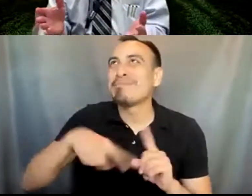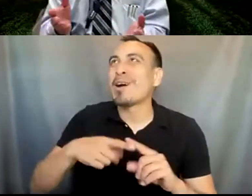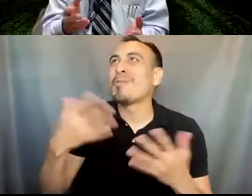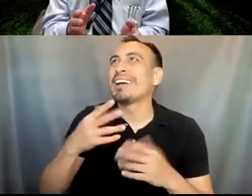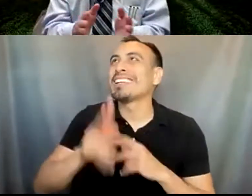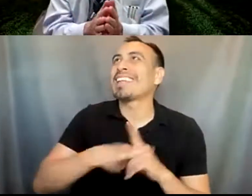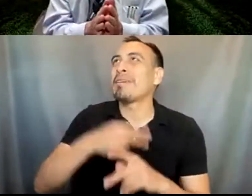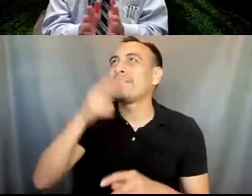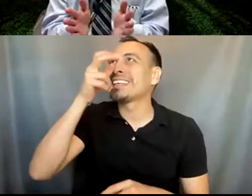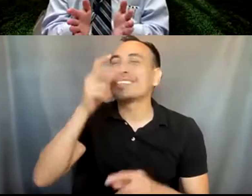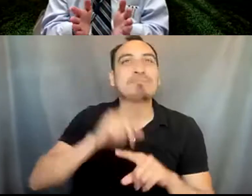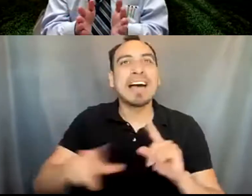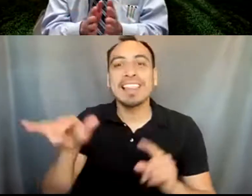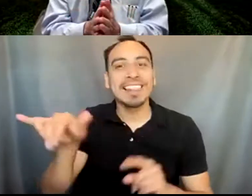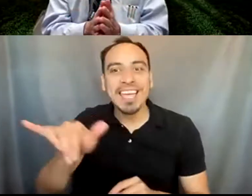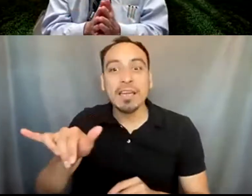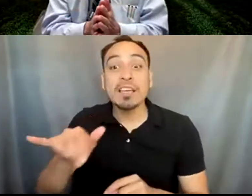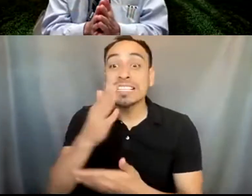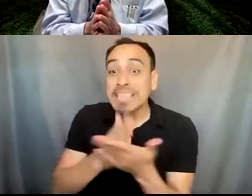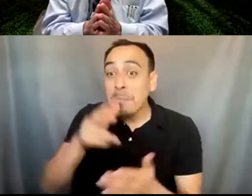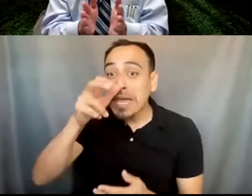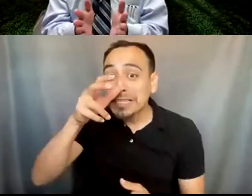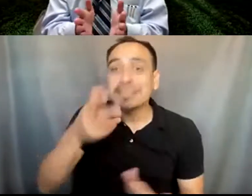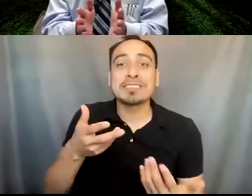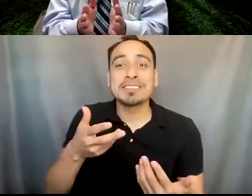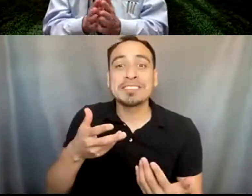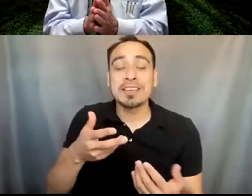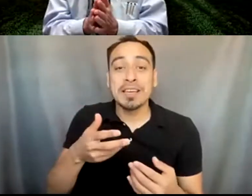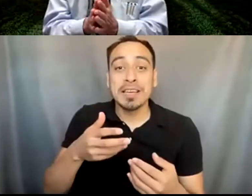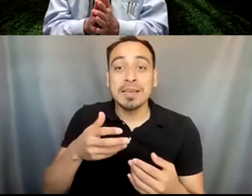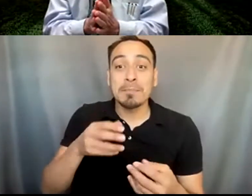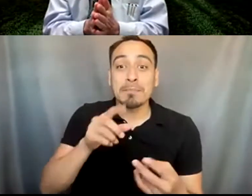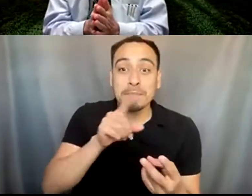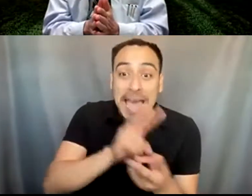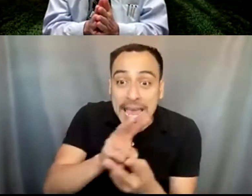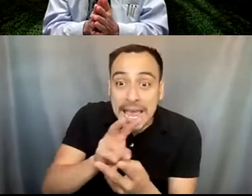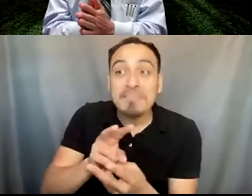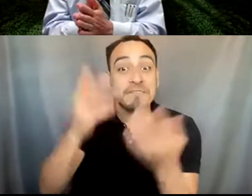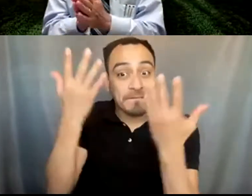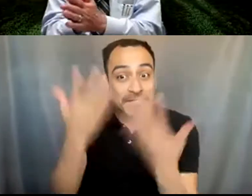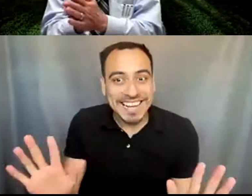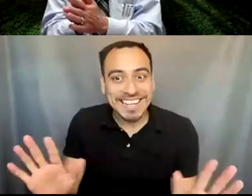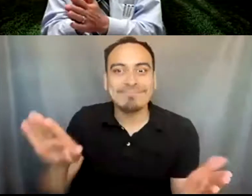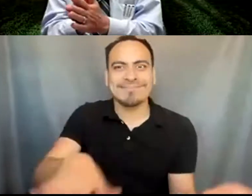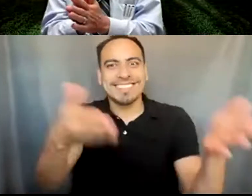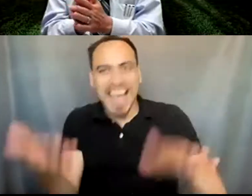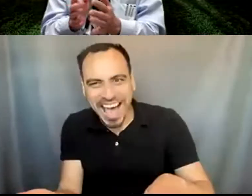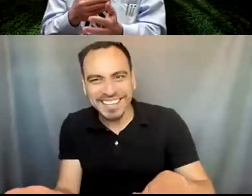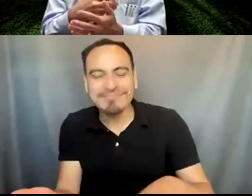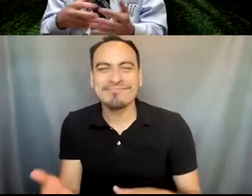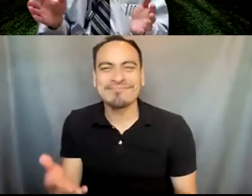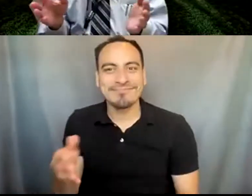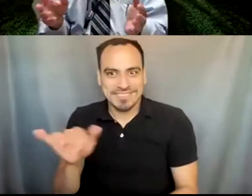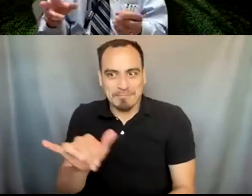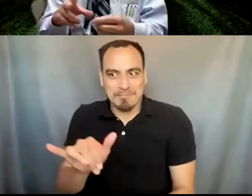they die, right? This is the same idea, right? It makes the RNA makes the proteins,